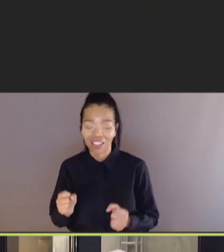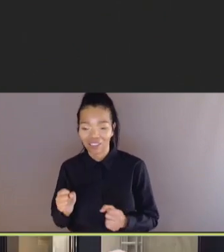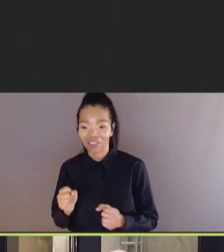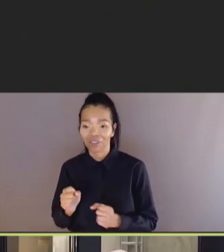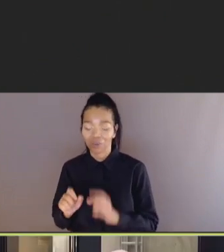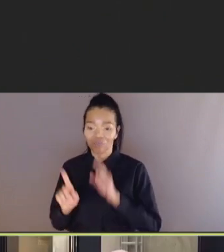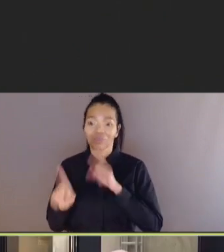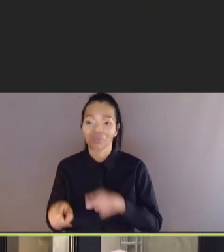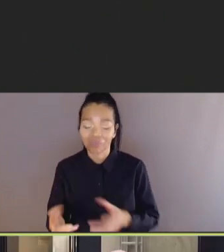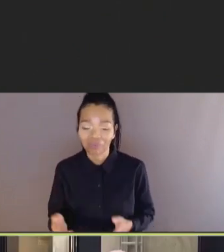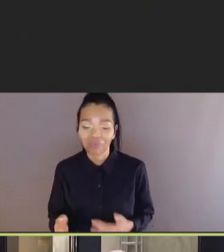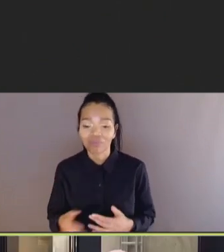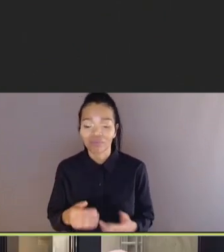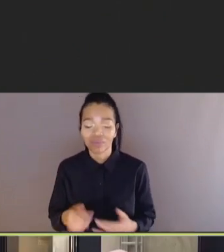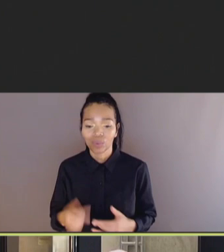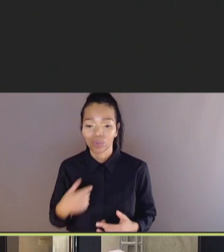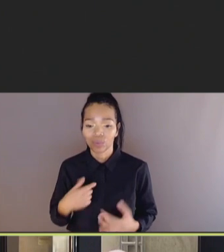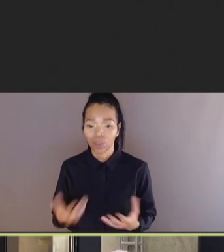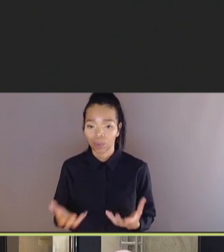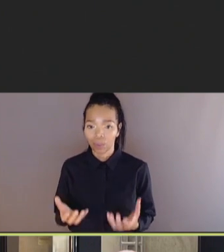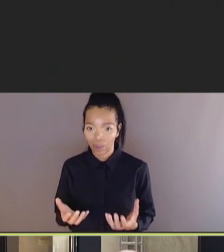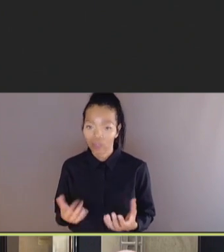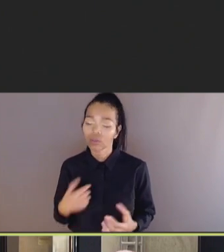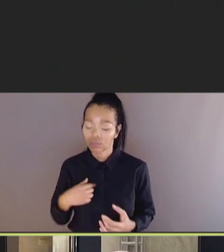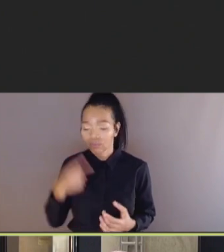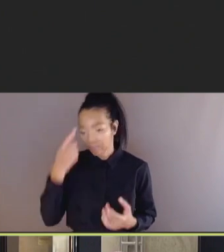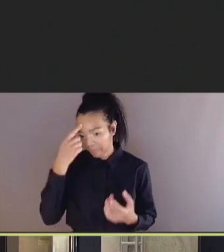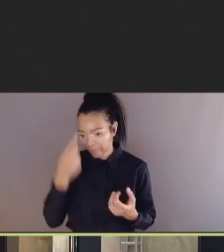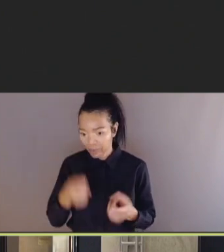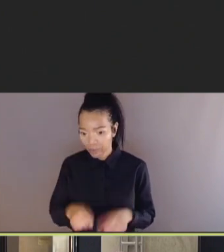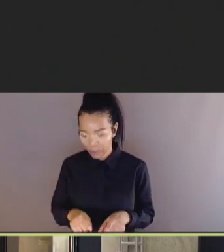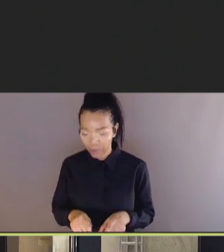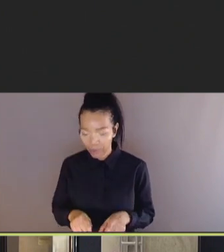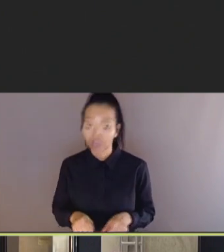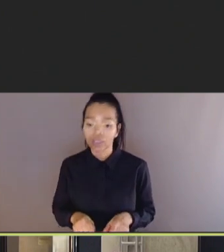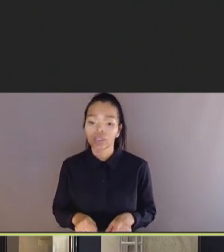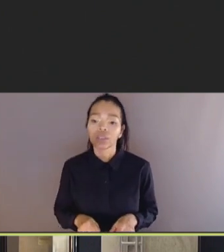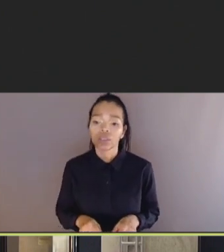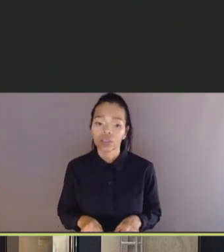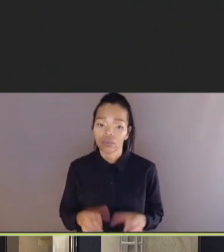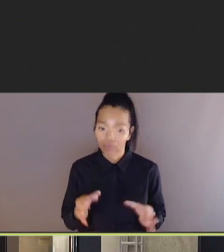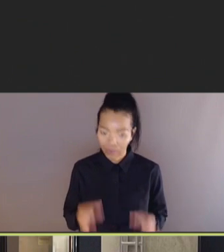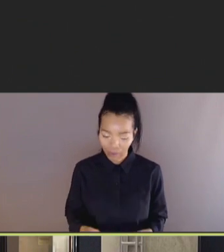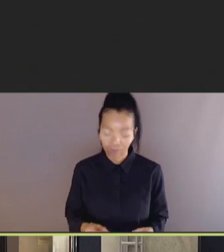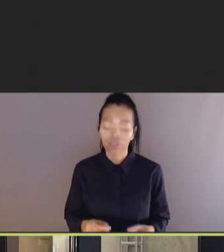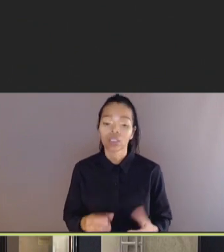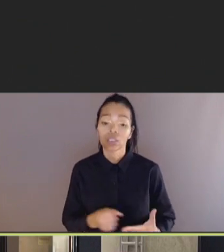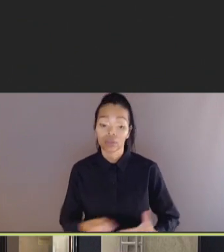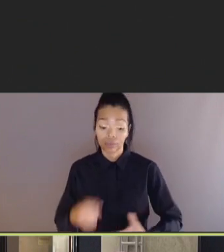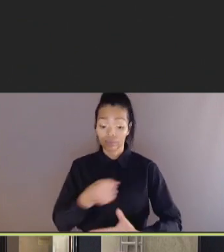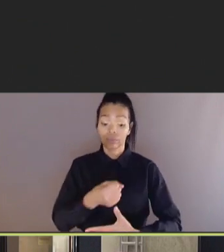I wanted to, I agreed certainly with safety being number one.